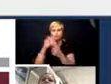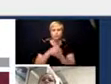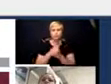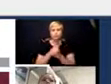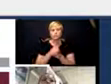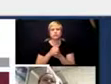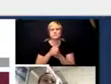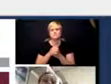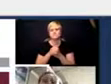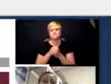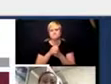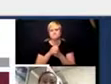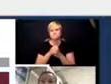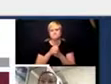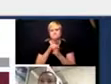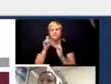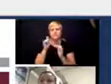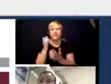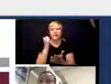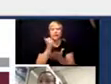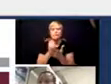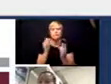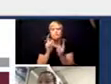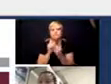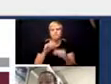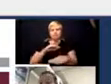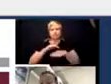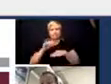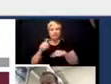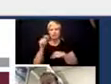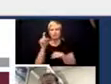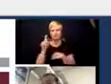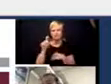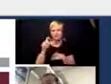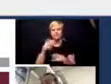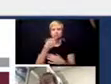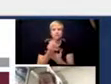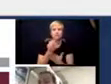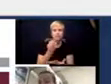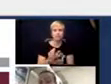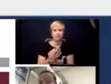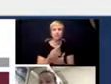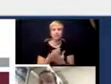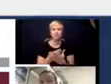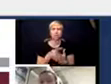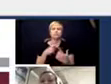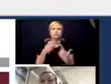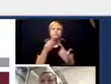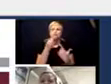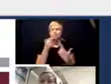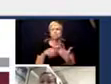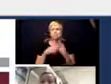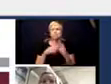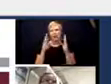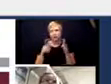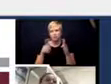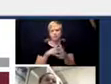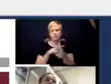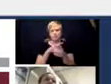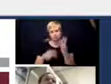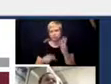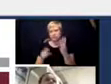where they can help meet other basic needs around financial resources, food, housing, and other needs.